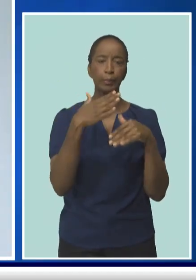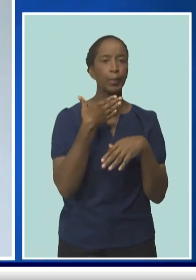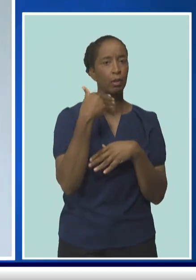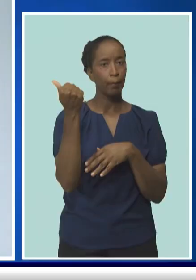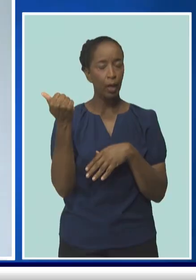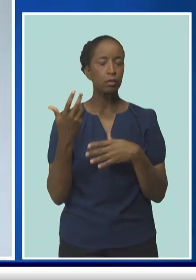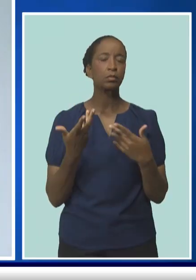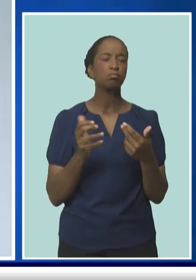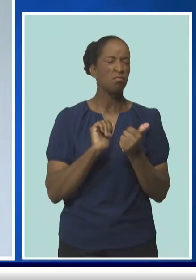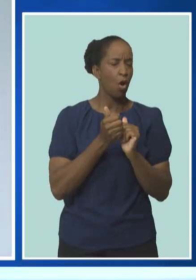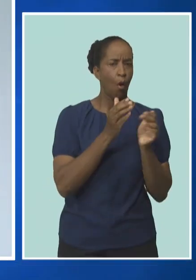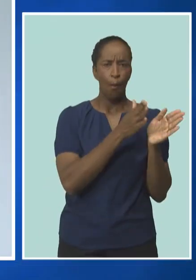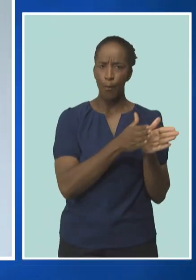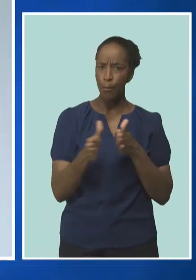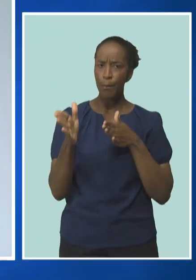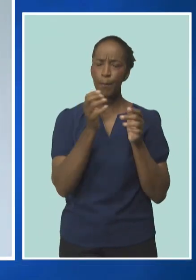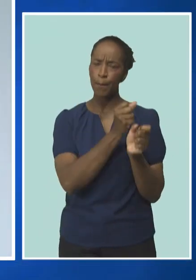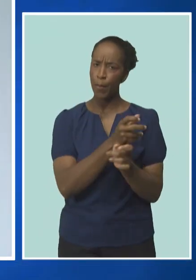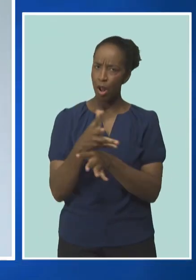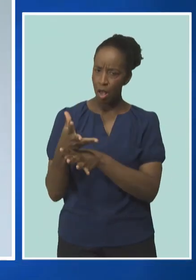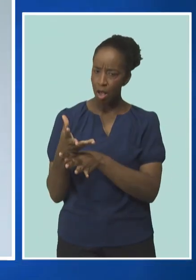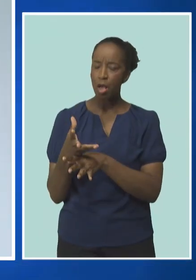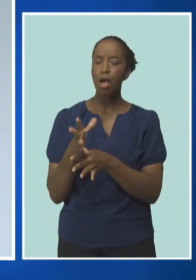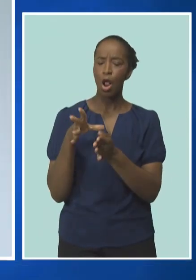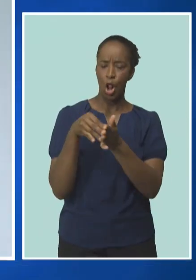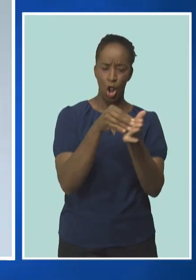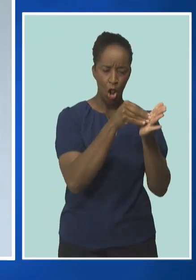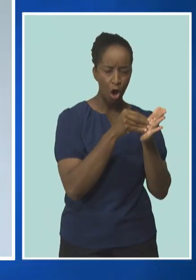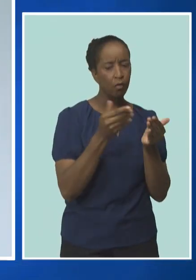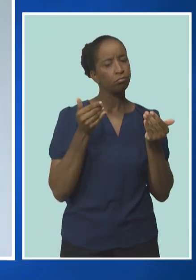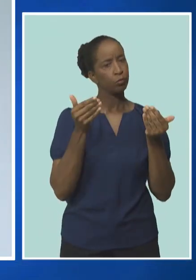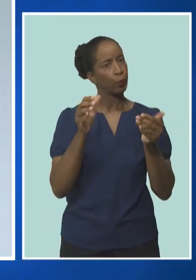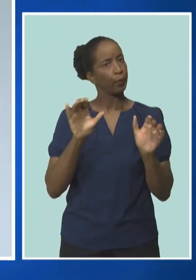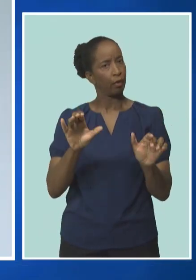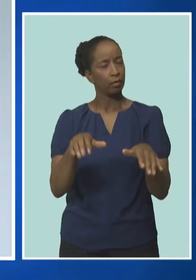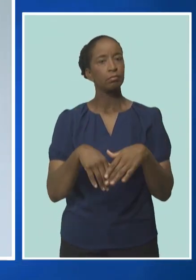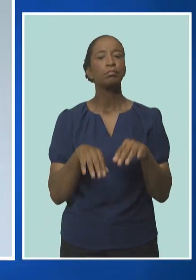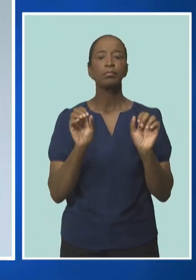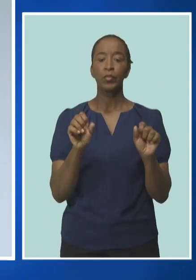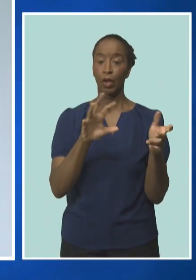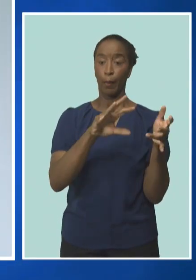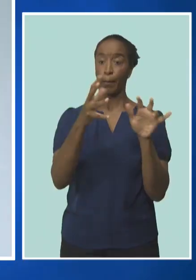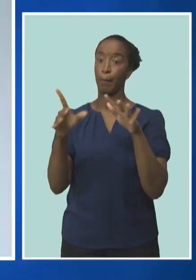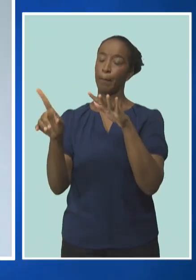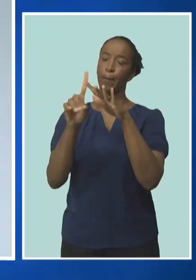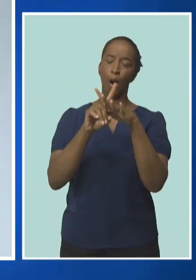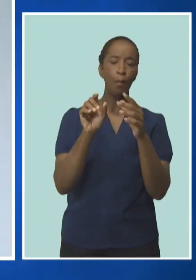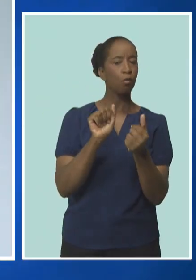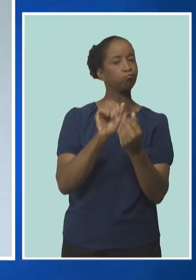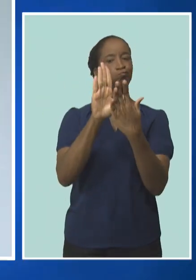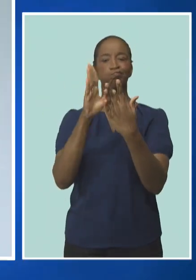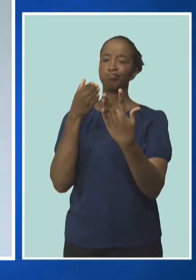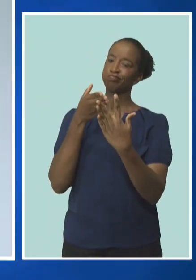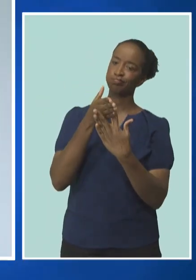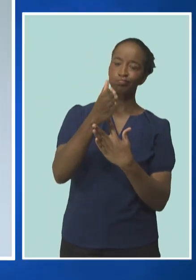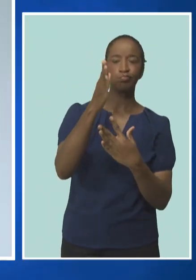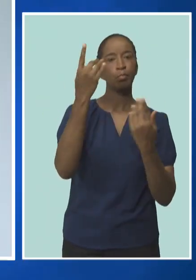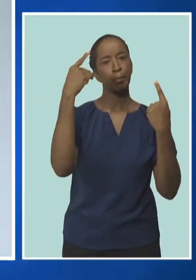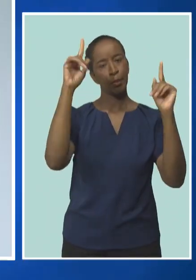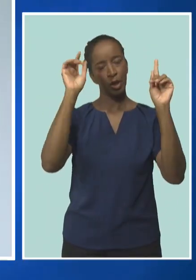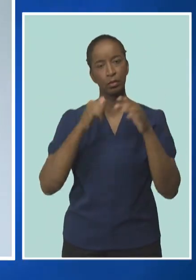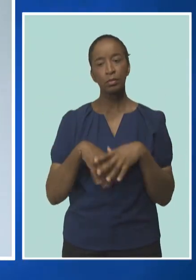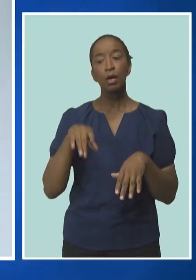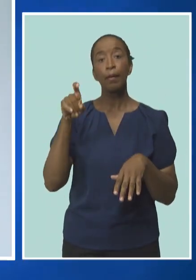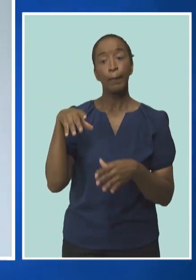to prepare, and you put that into practice. So that's how you become resilient. You can only become resilient by getting the knowledge